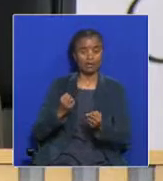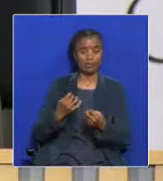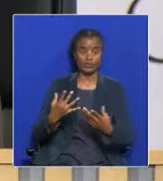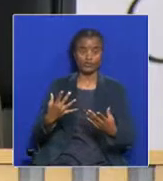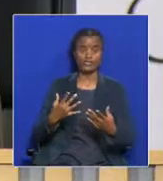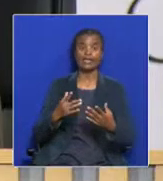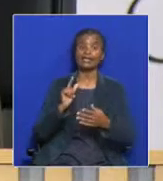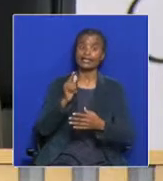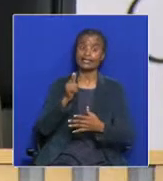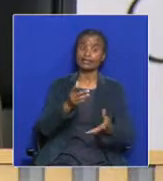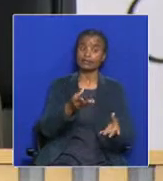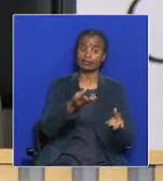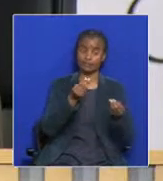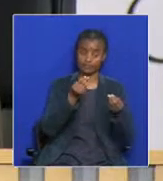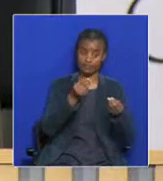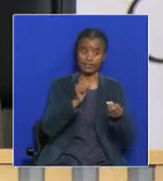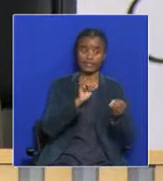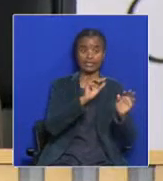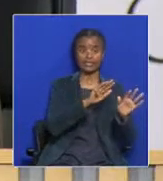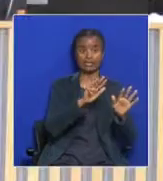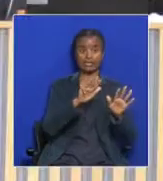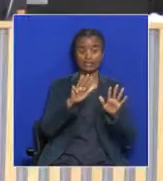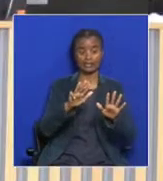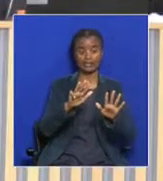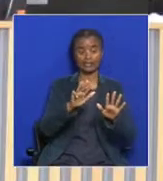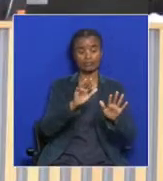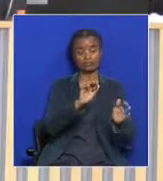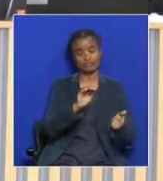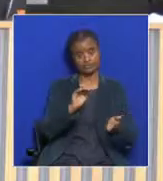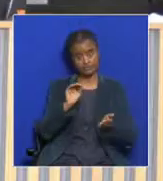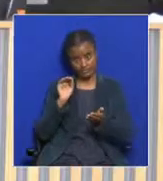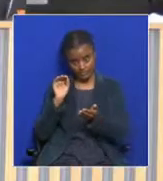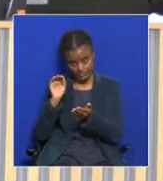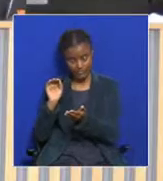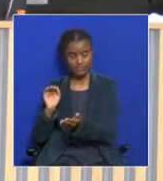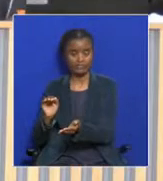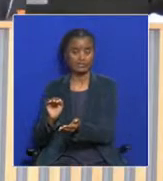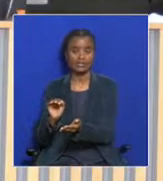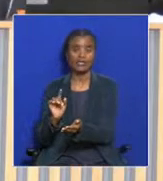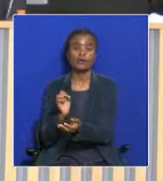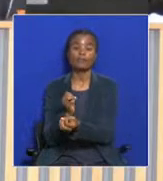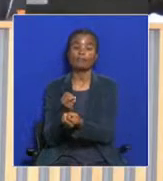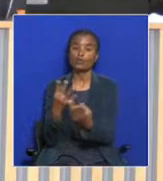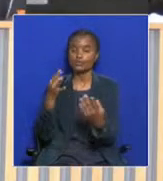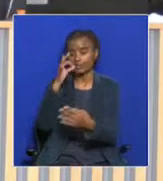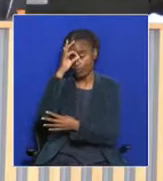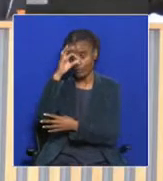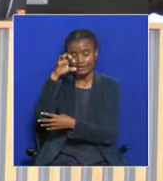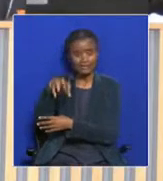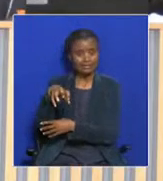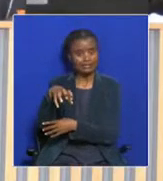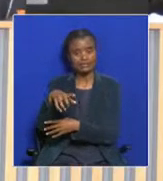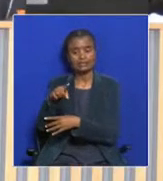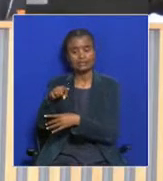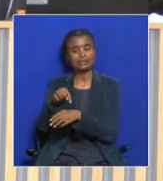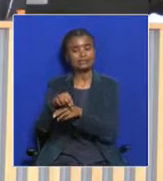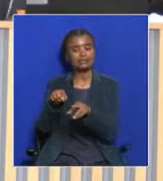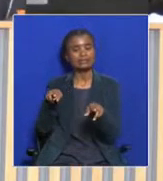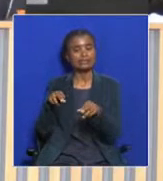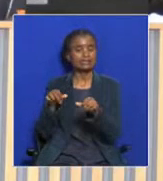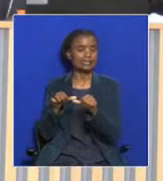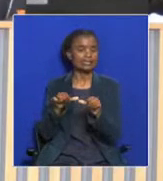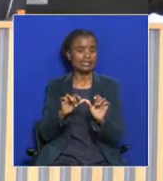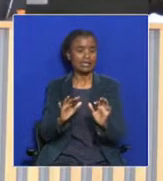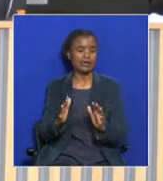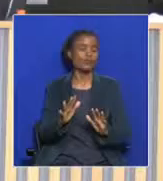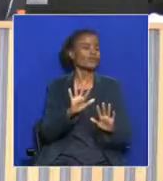Most stations don't have capacity for over That's a ton. Colonel Sanders' problem when he comes with the 999. Okay, yes. You already